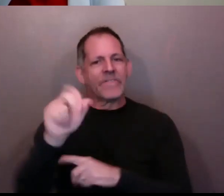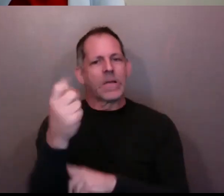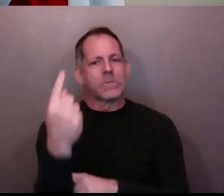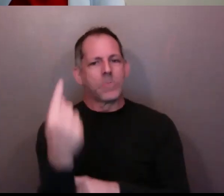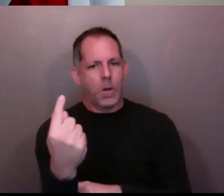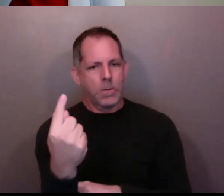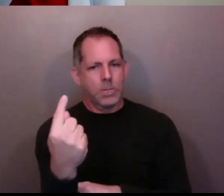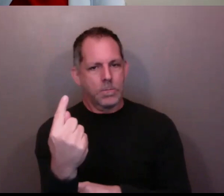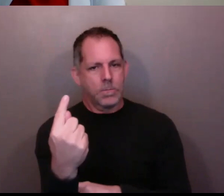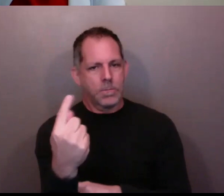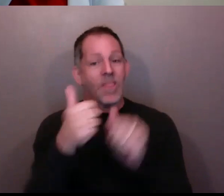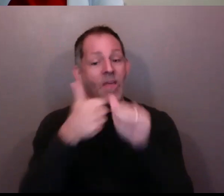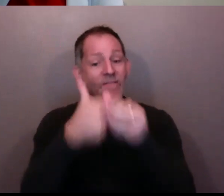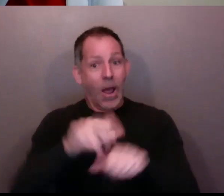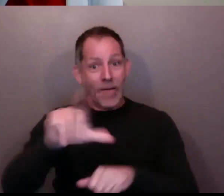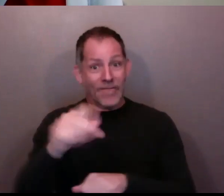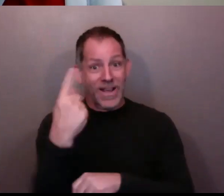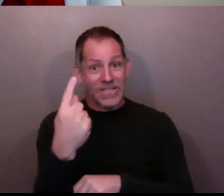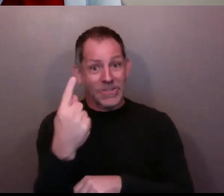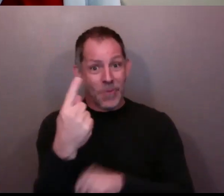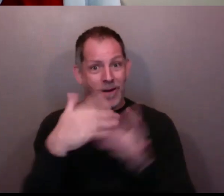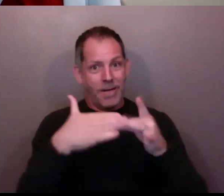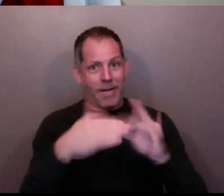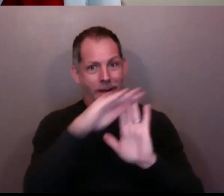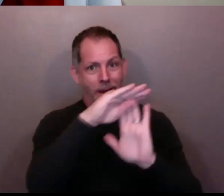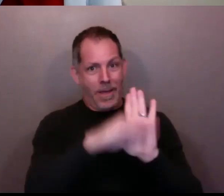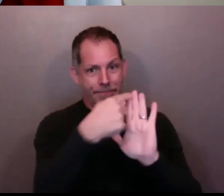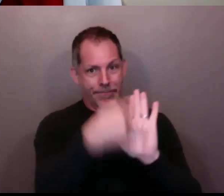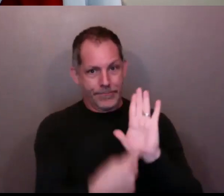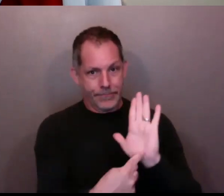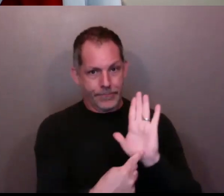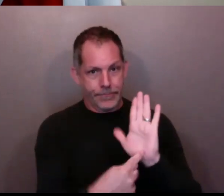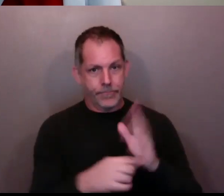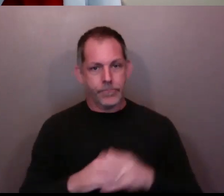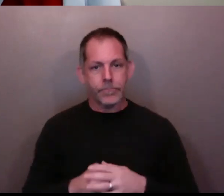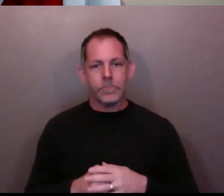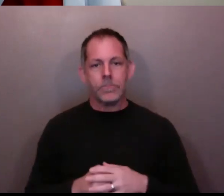Okay, and last question. The state has a pretty active